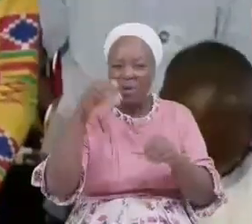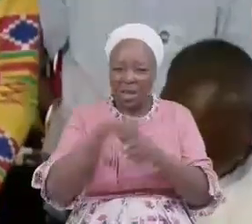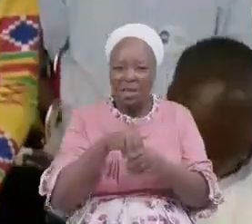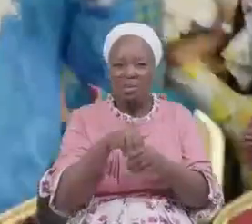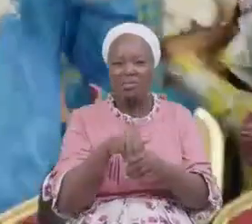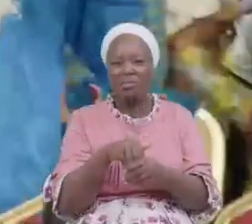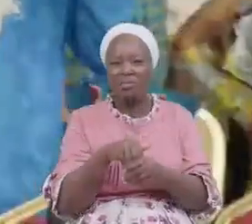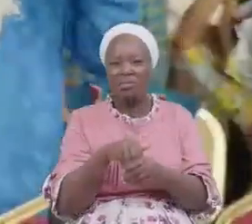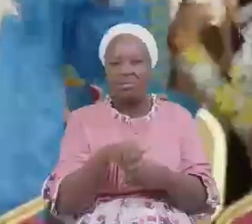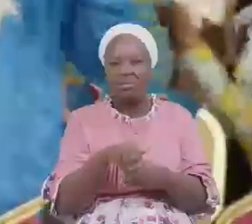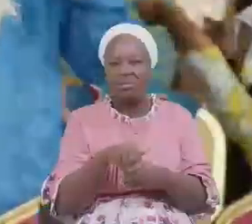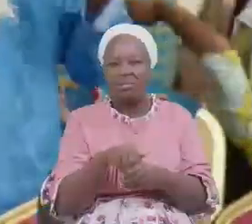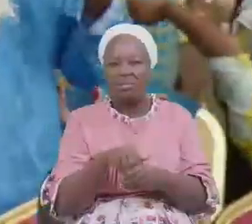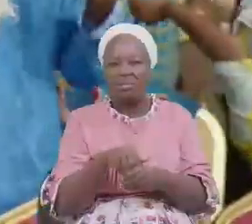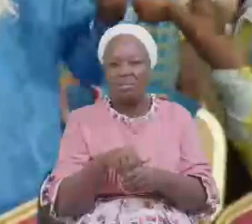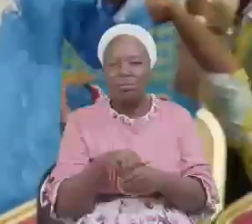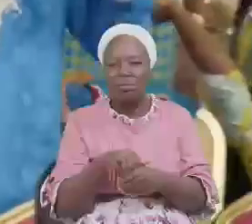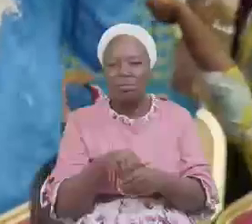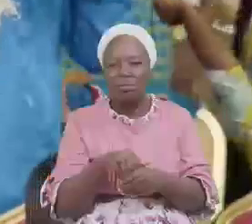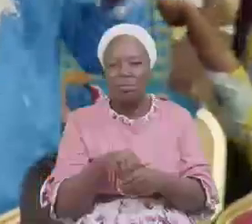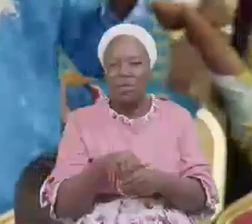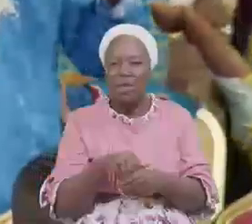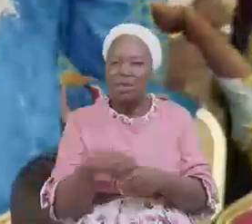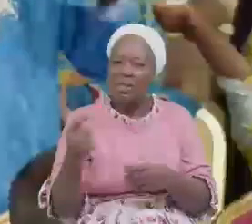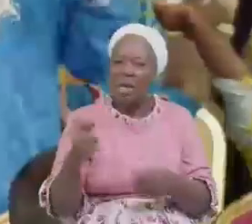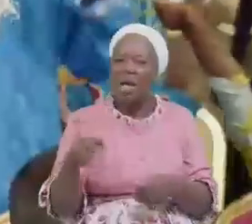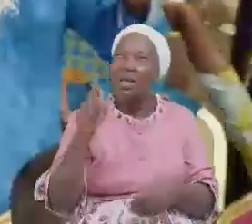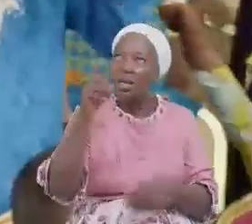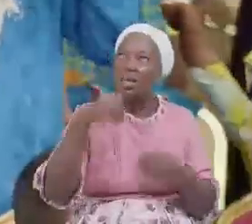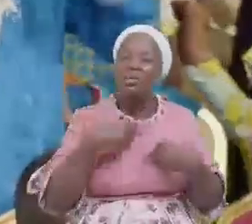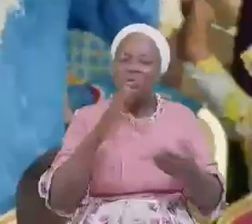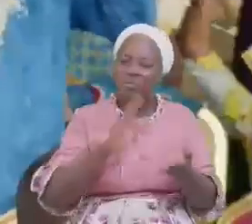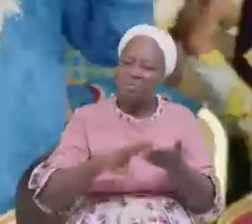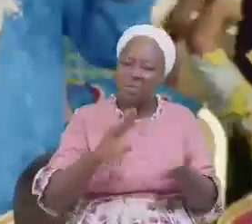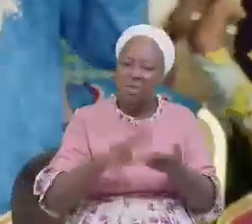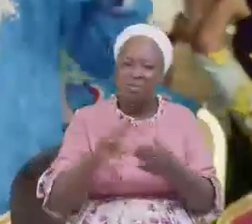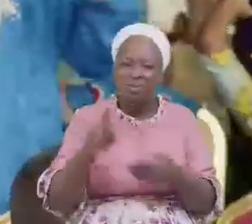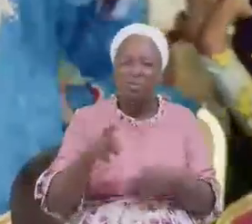you offended God. He has to forgive you. He's the only one that can forgive you